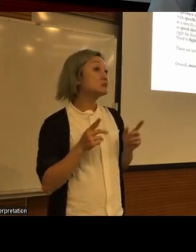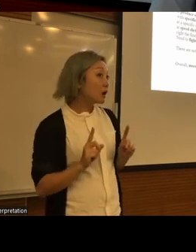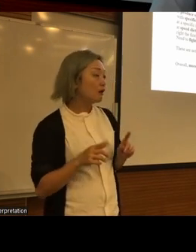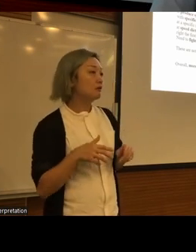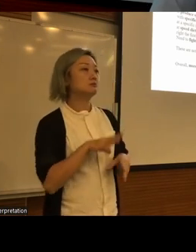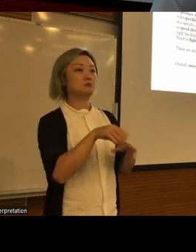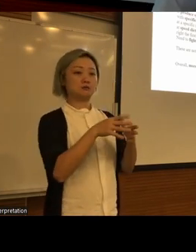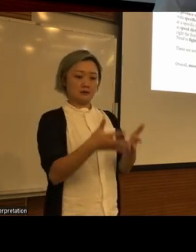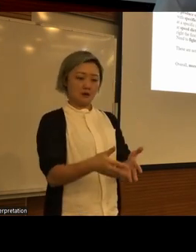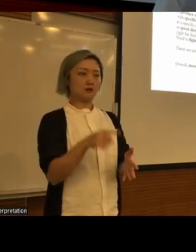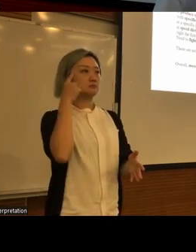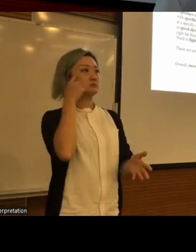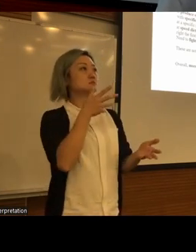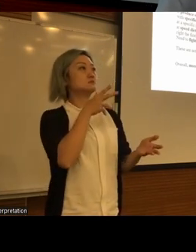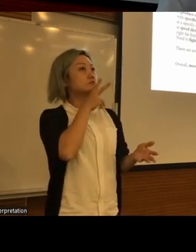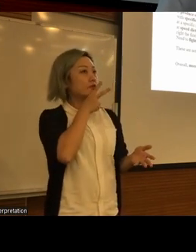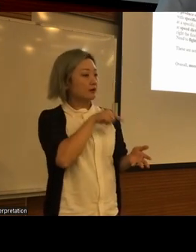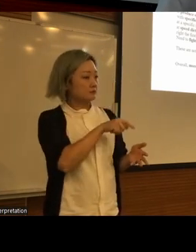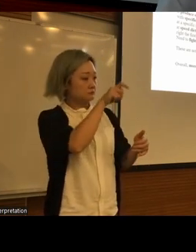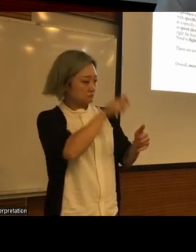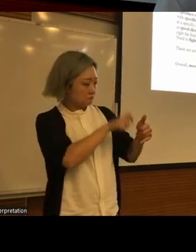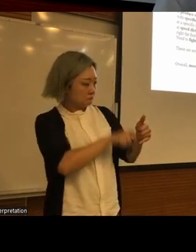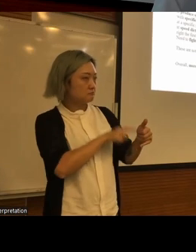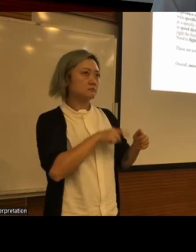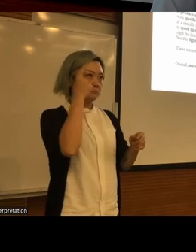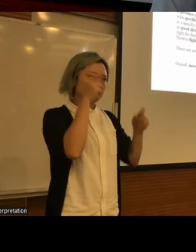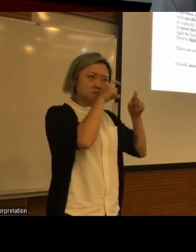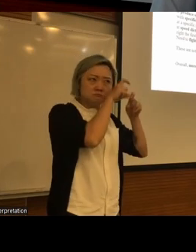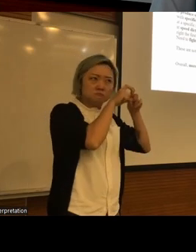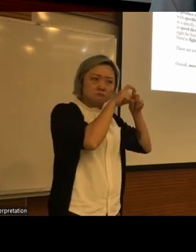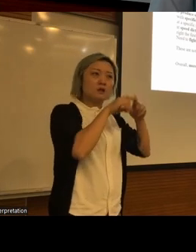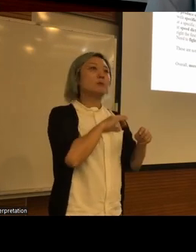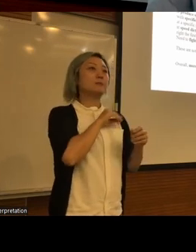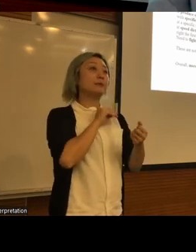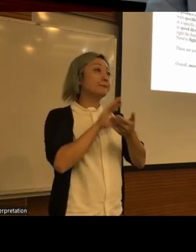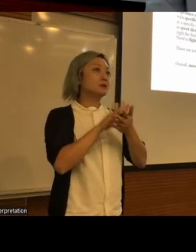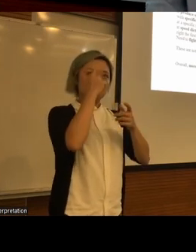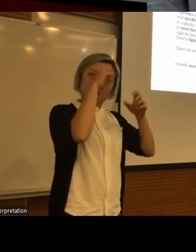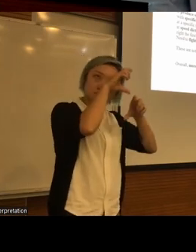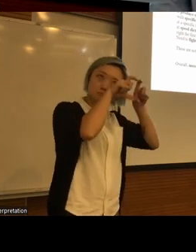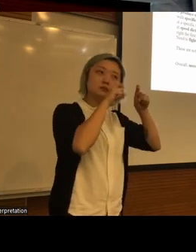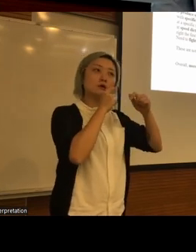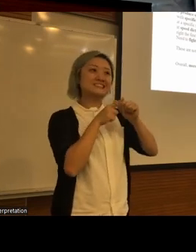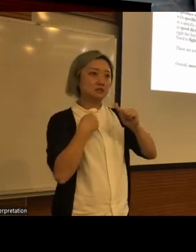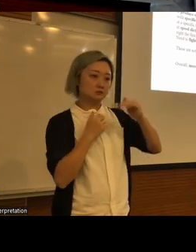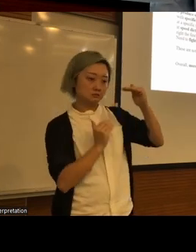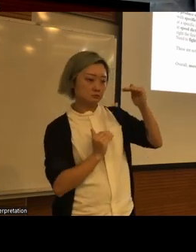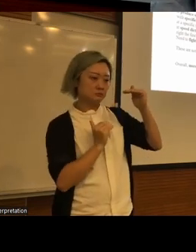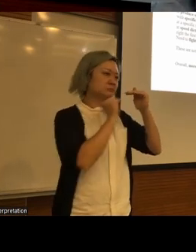reasons that I assume explain why we work so close to cognitive